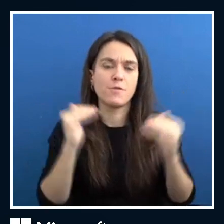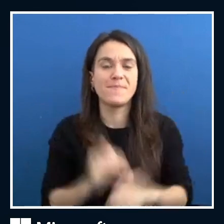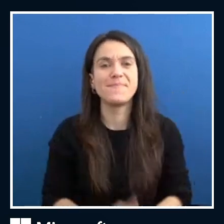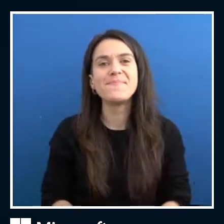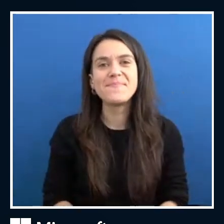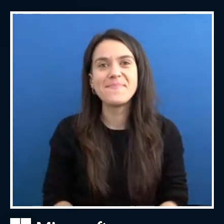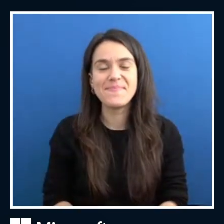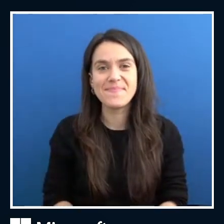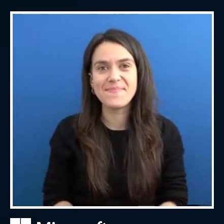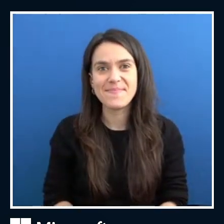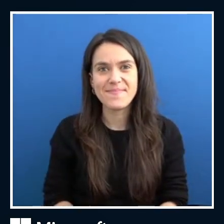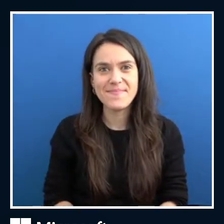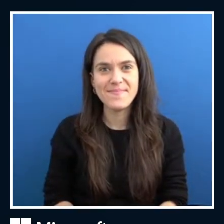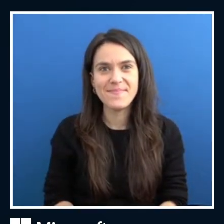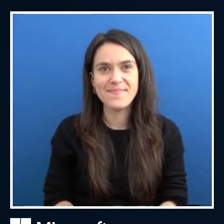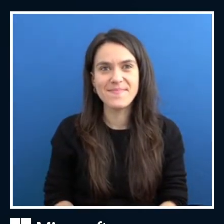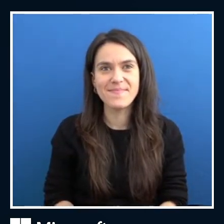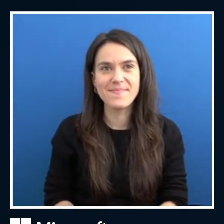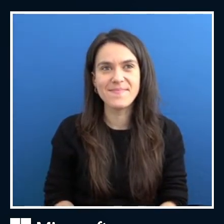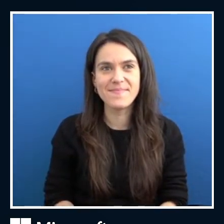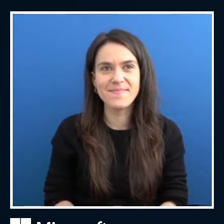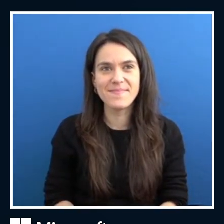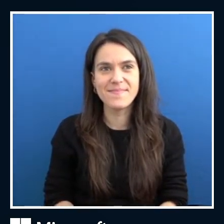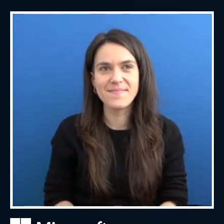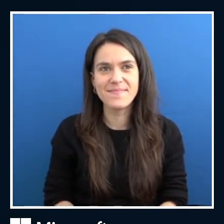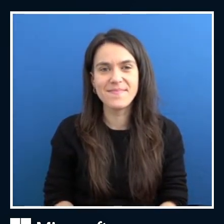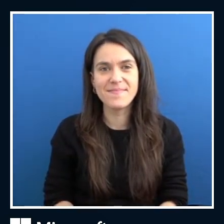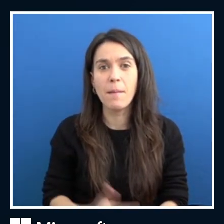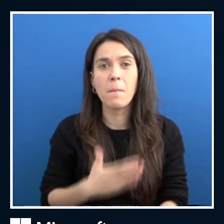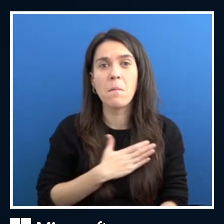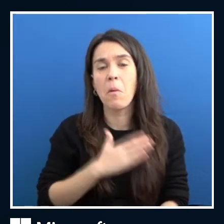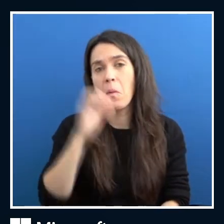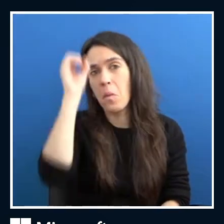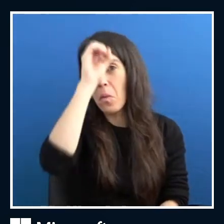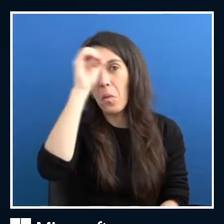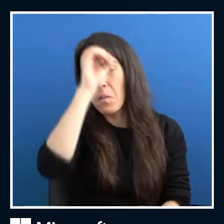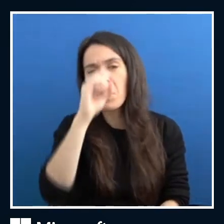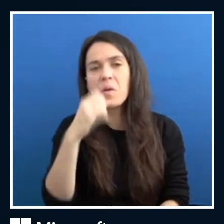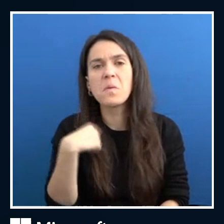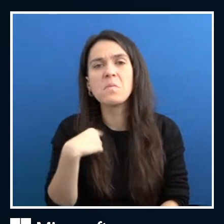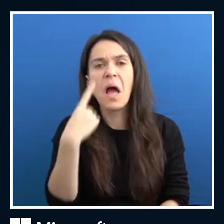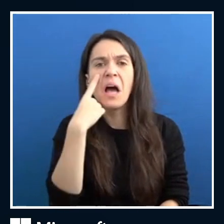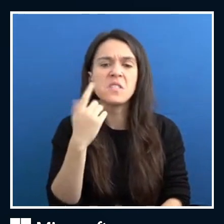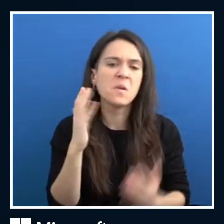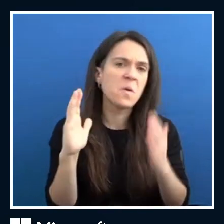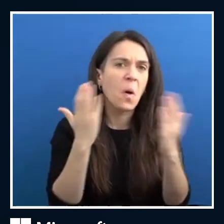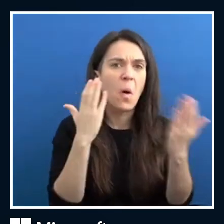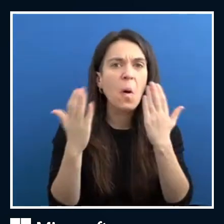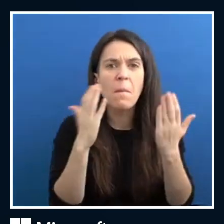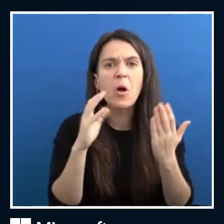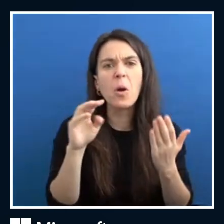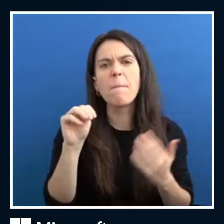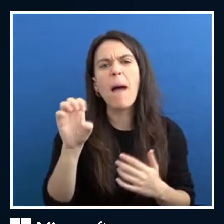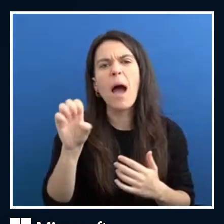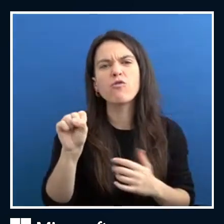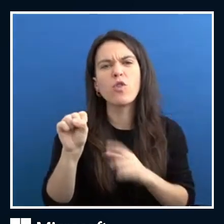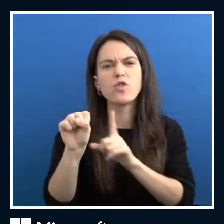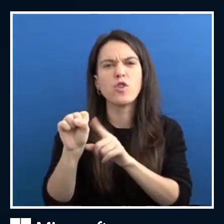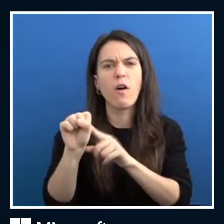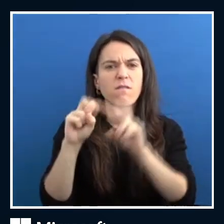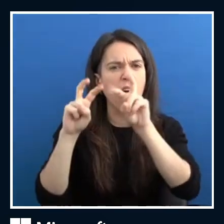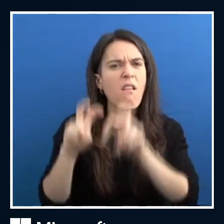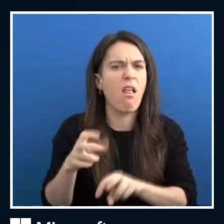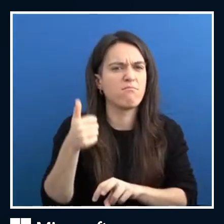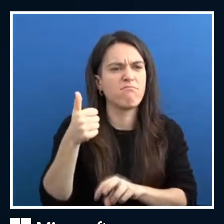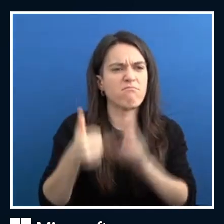each time Lucene and Microsoft. I prefer the Microsoft analyzers, they're quite good. And then the last one you see